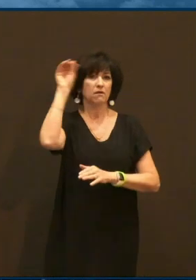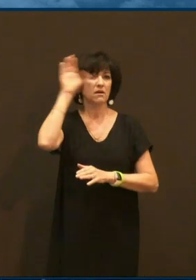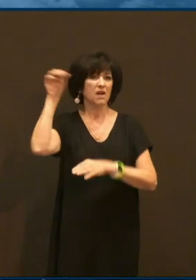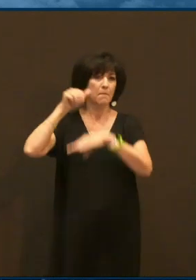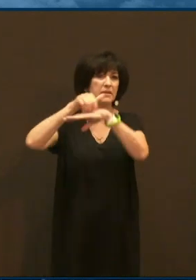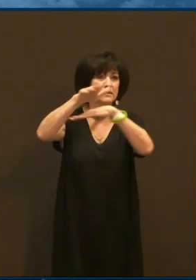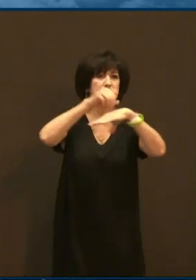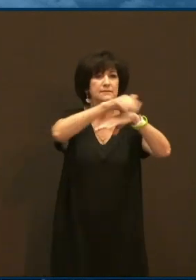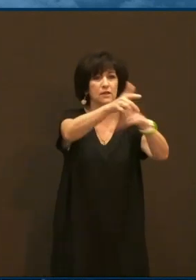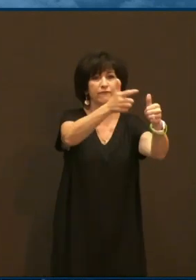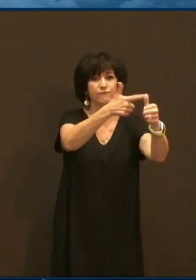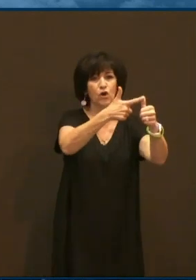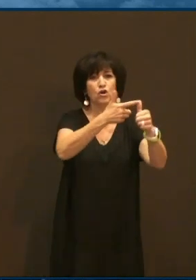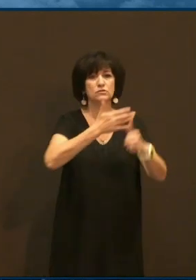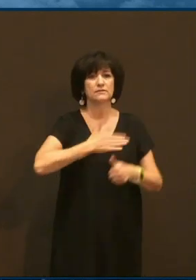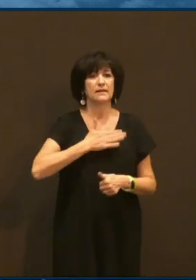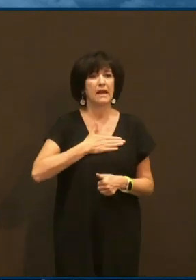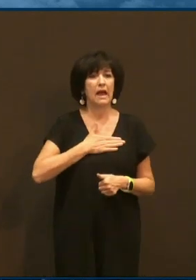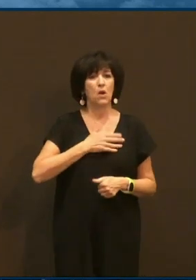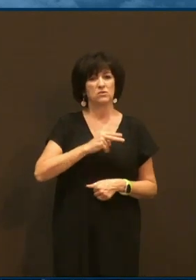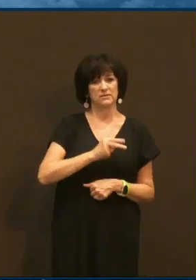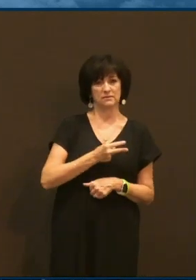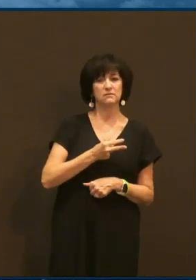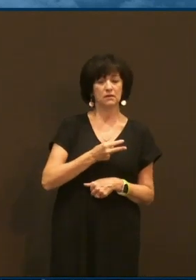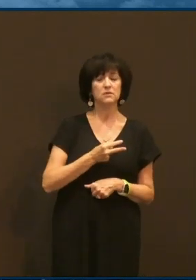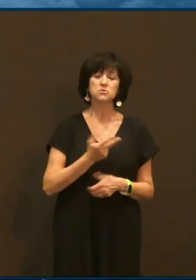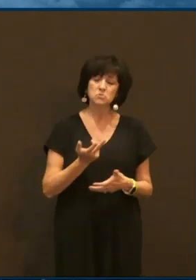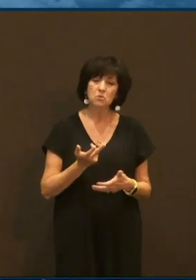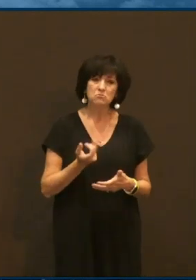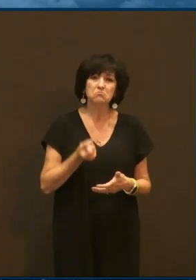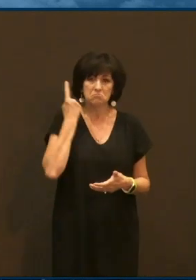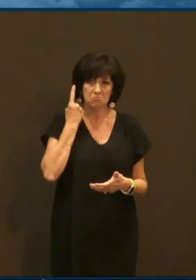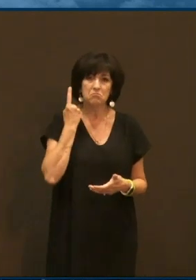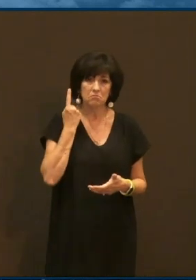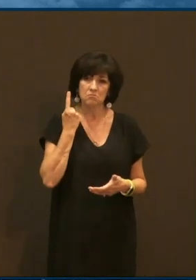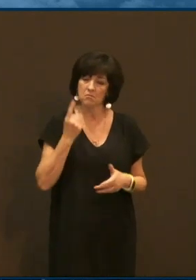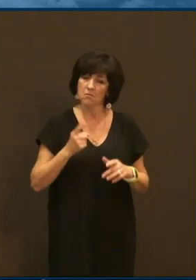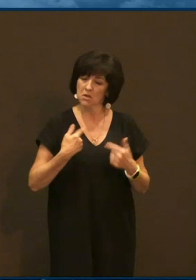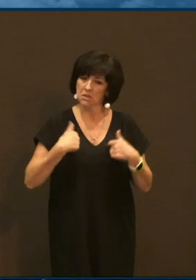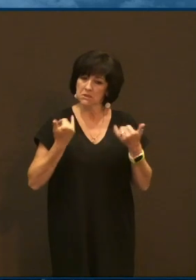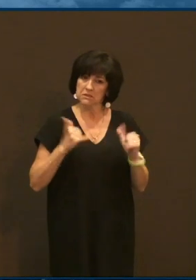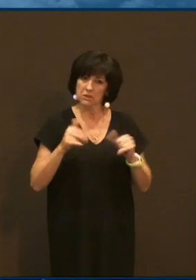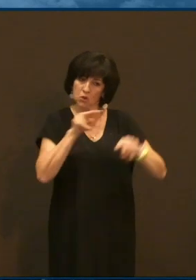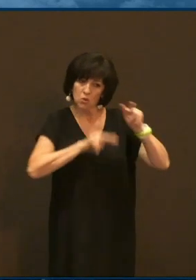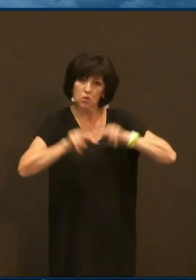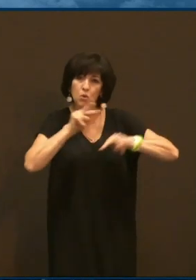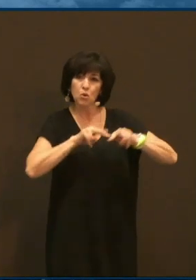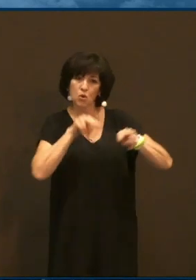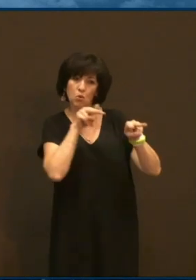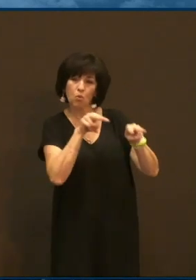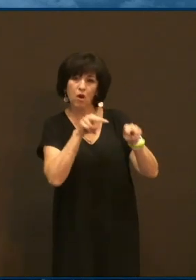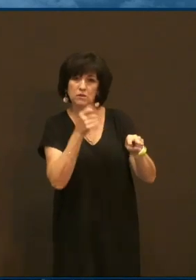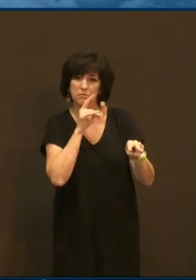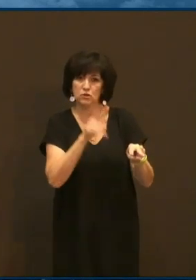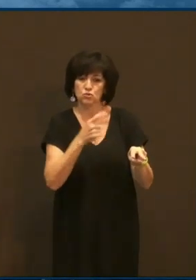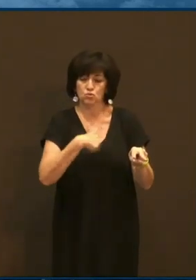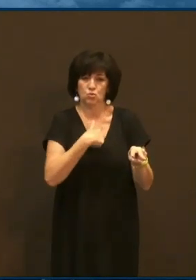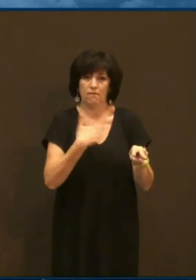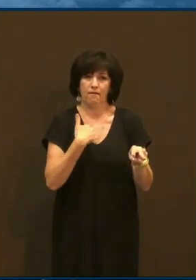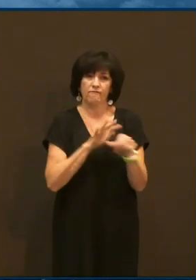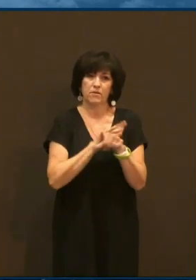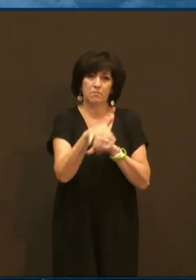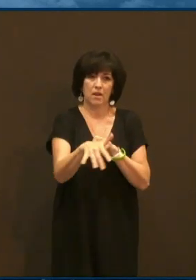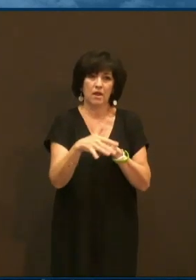pre-pandemic stages. So we're still keeping an eye on this very closely to make sure we're ready for any recurrences necessary. So a little bit of